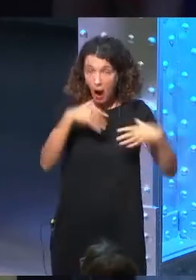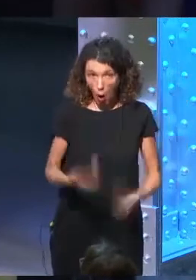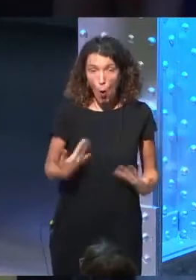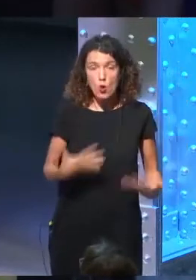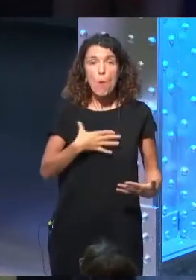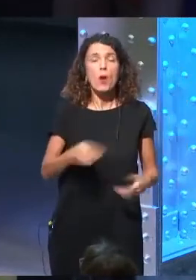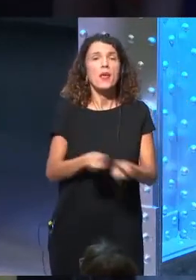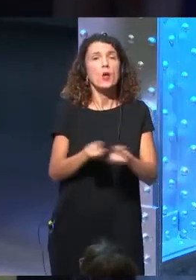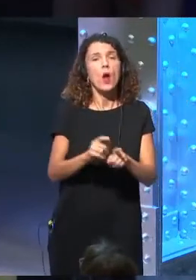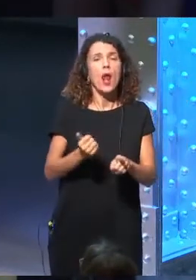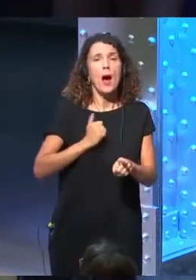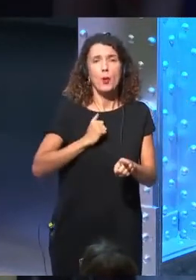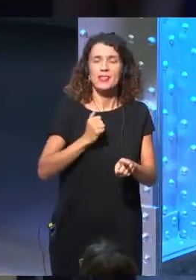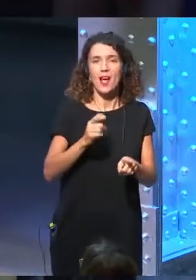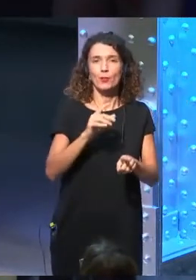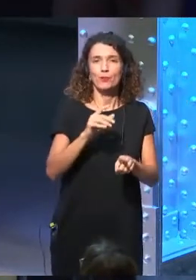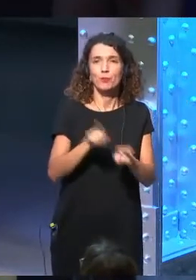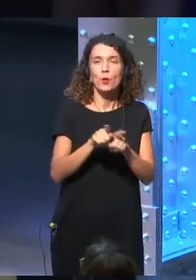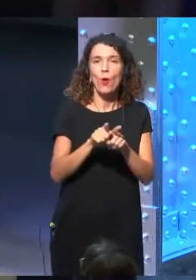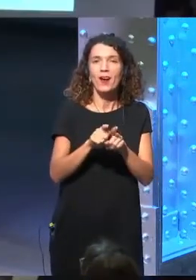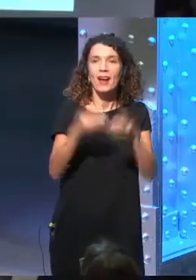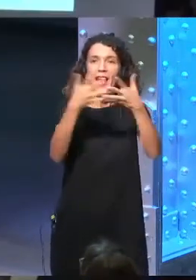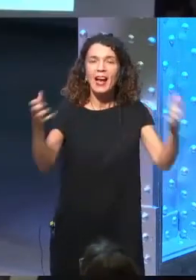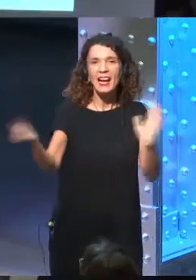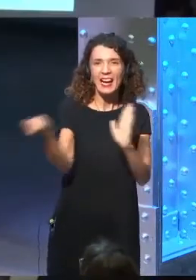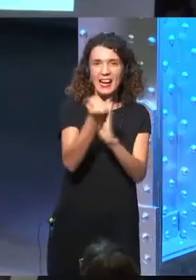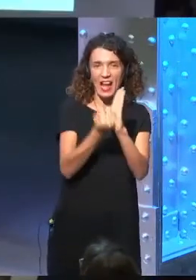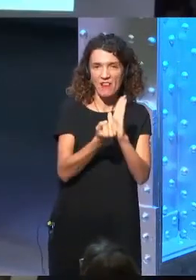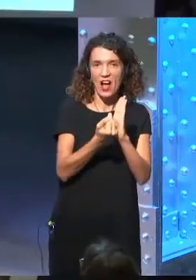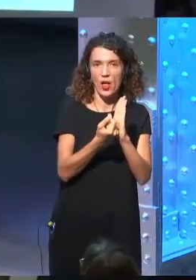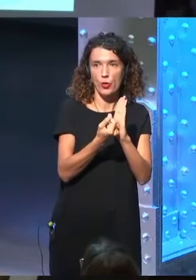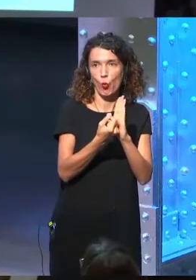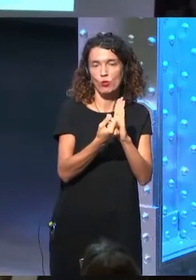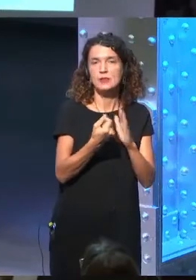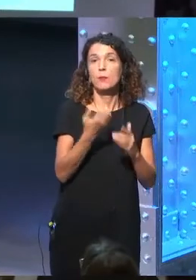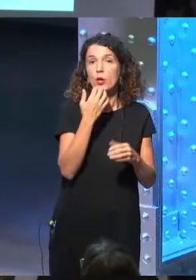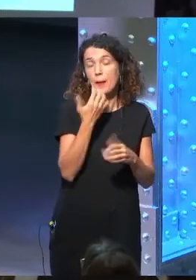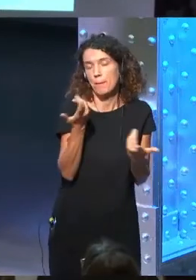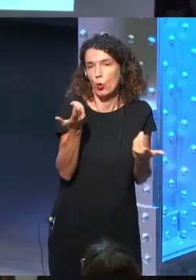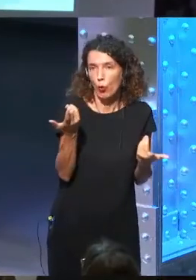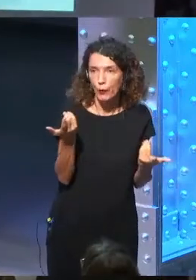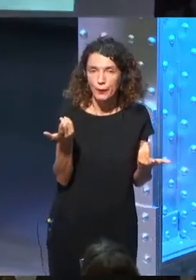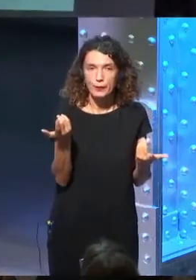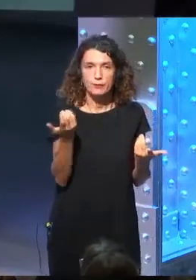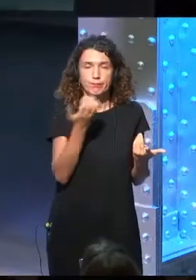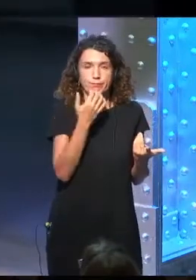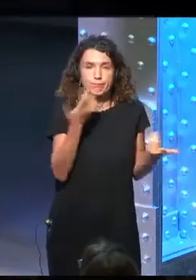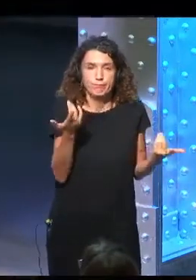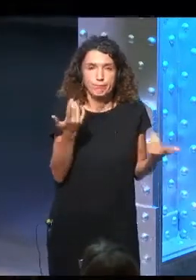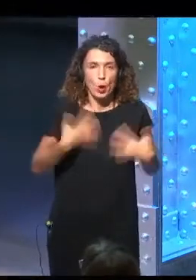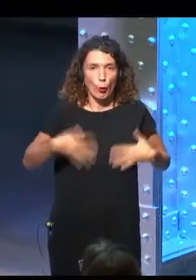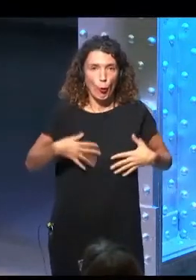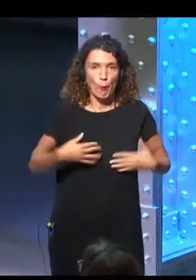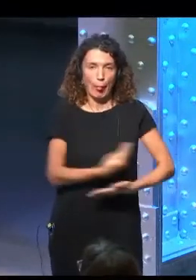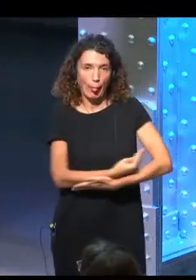emblazoned on gifts from baby clothes to mugs and skateboards. All right? You'll see some more of these